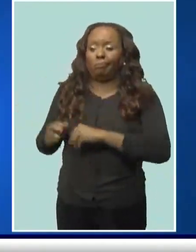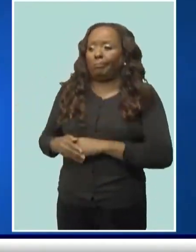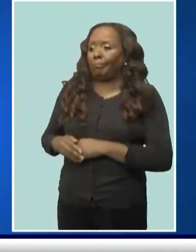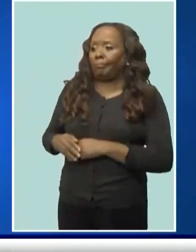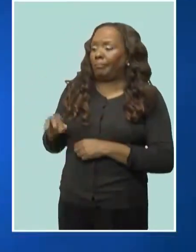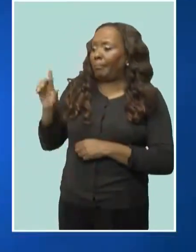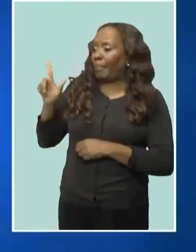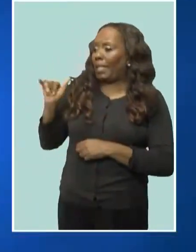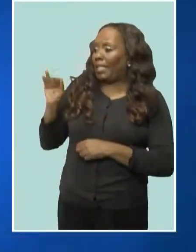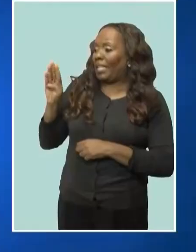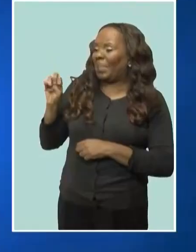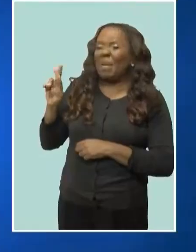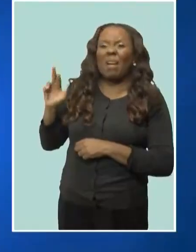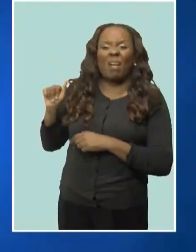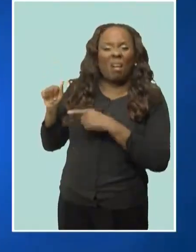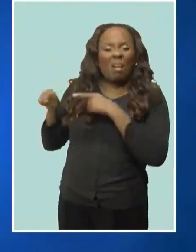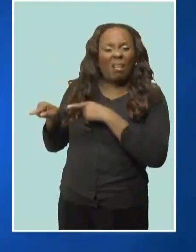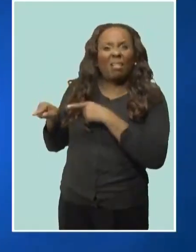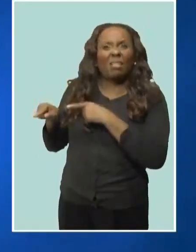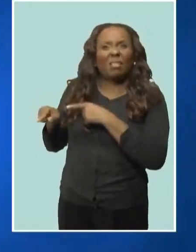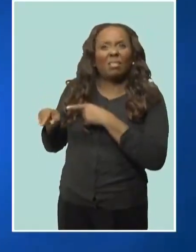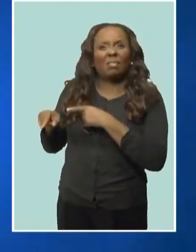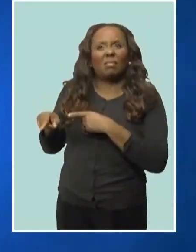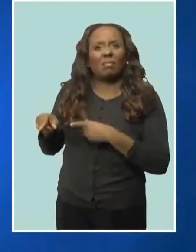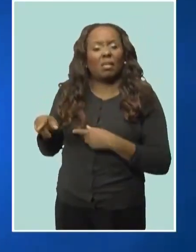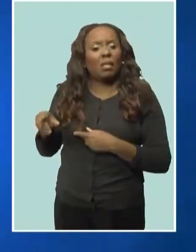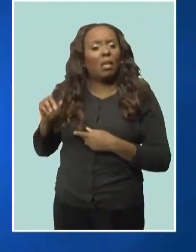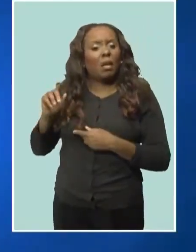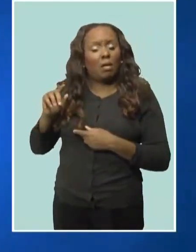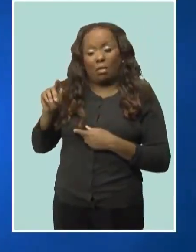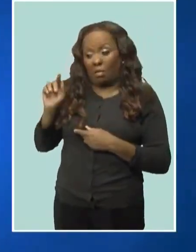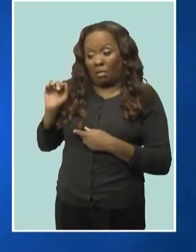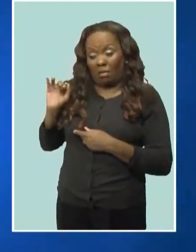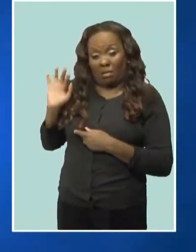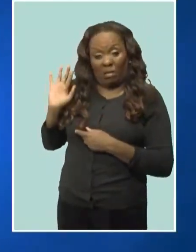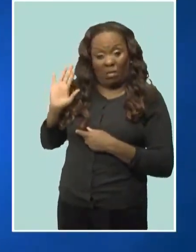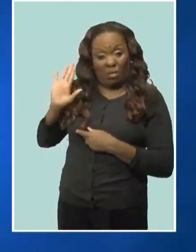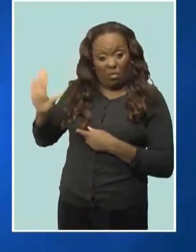be colonized besides Ethiopia